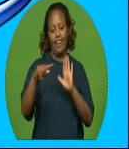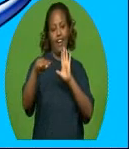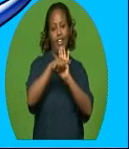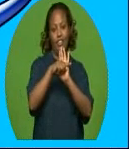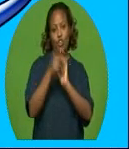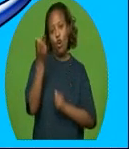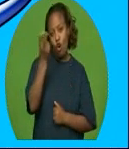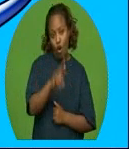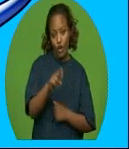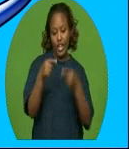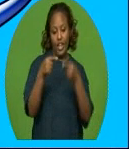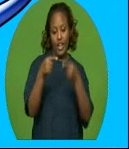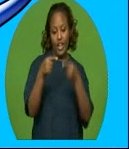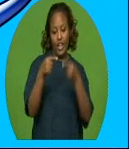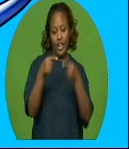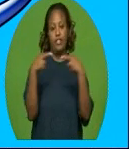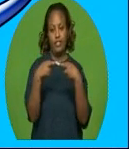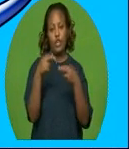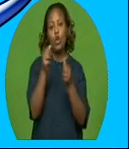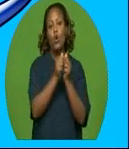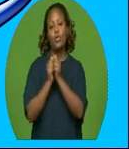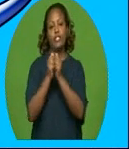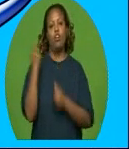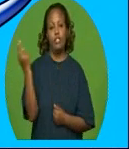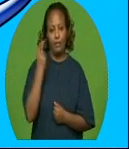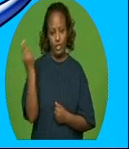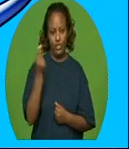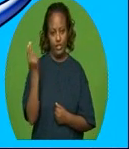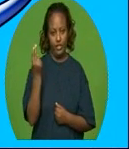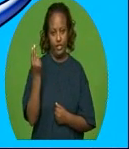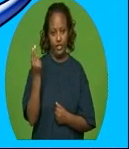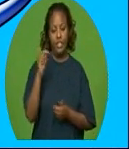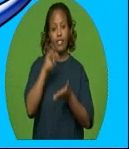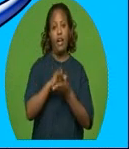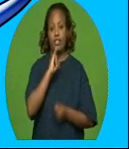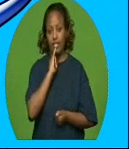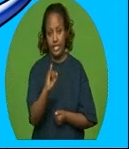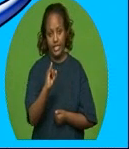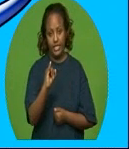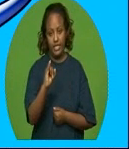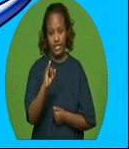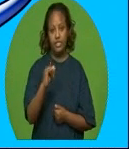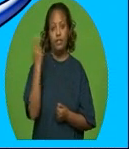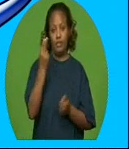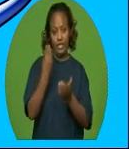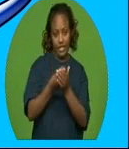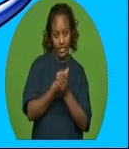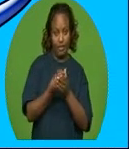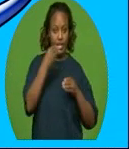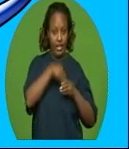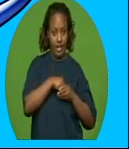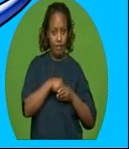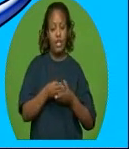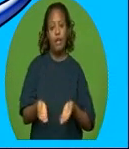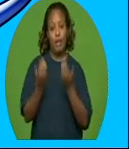is negatively or inversely related with consumption. That is, disposable